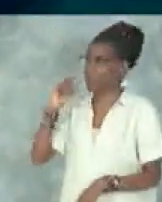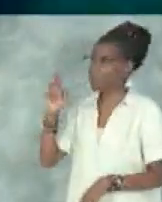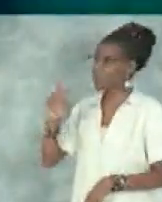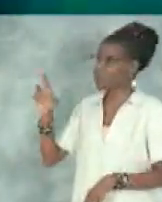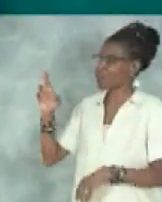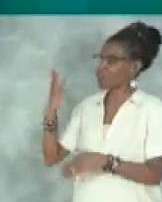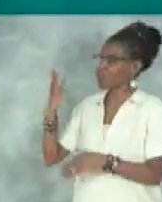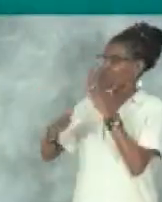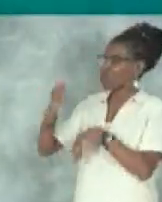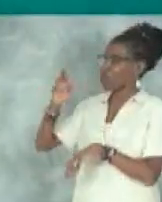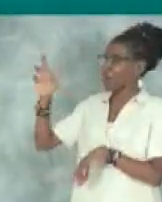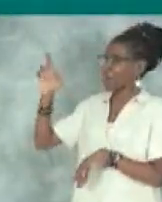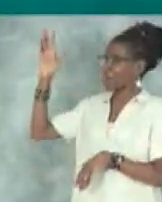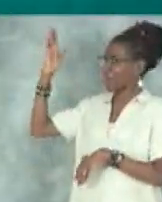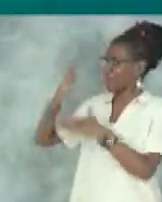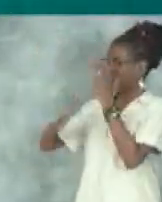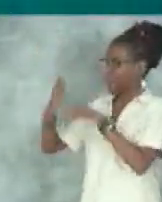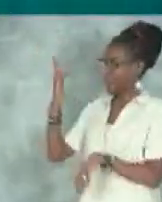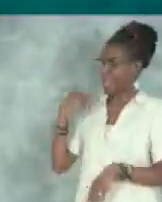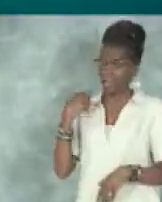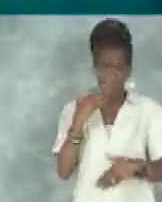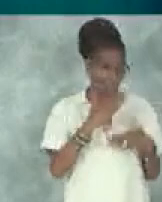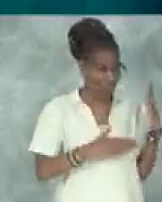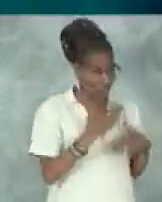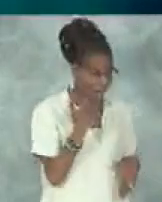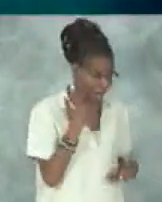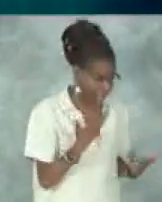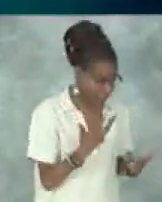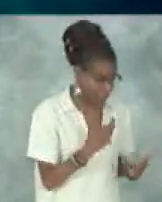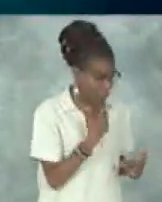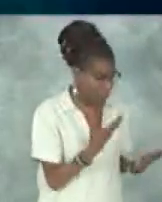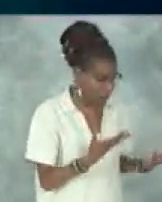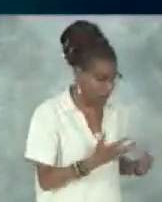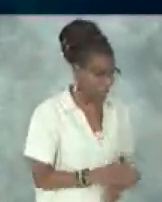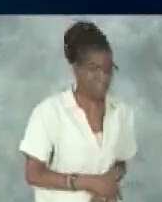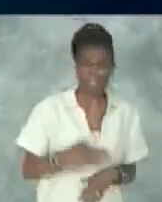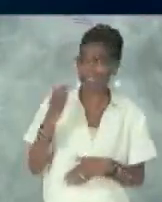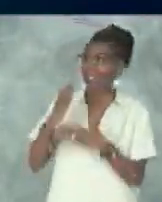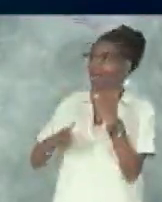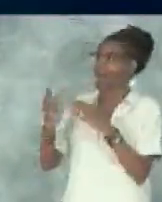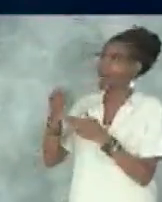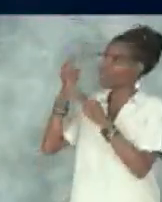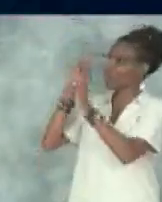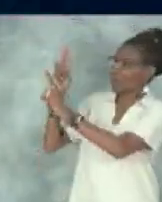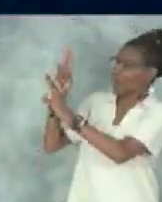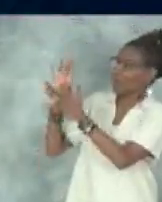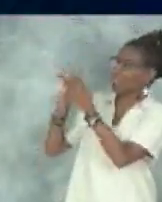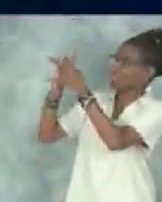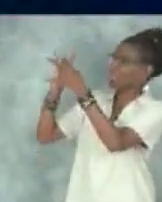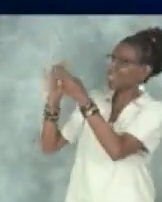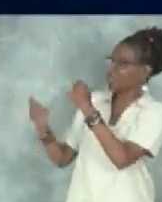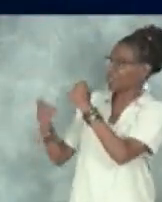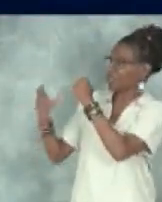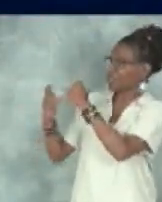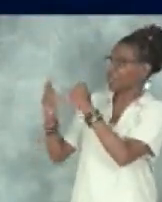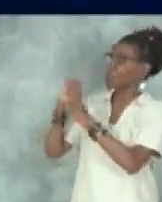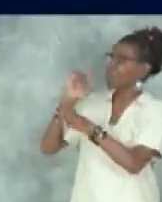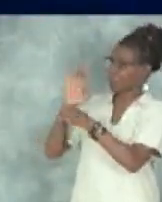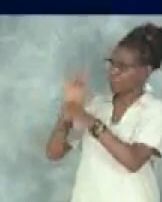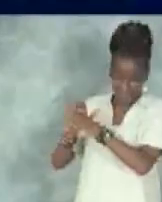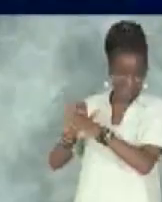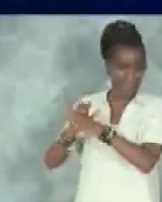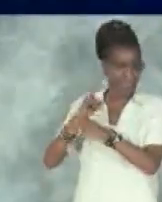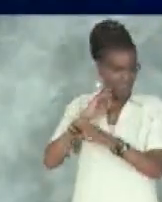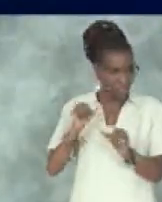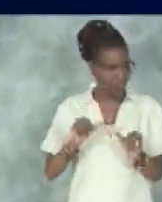And then I'll say, we shake with the right hand because the right hand, and then they will say, is the hand of honor, resource, and commitment. Then we